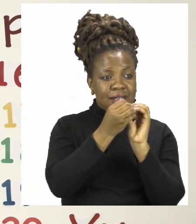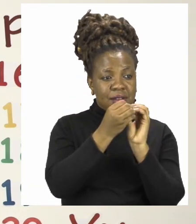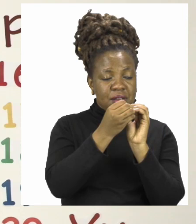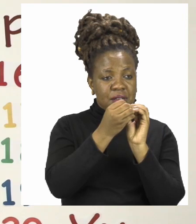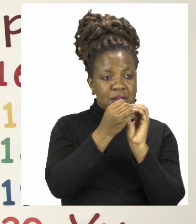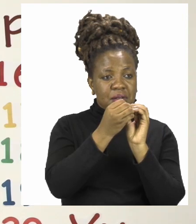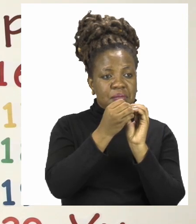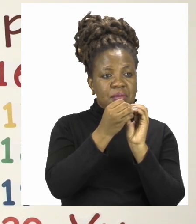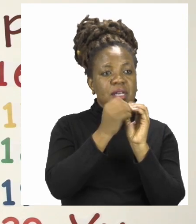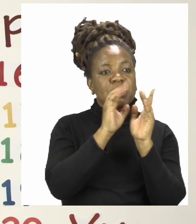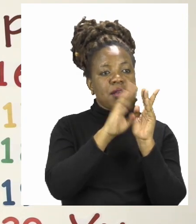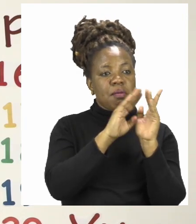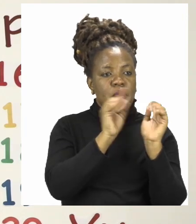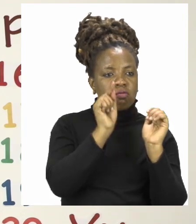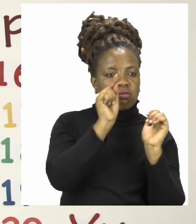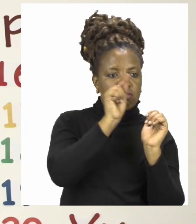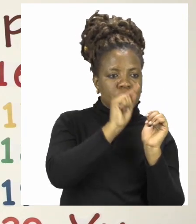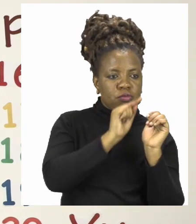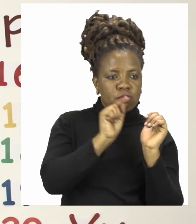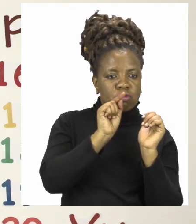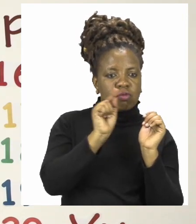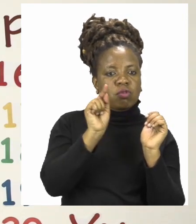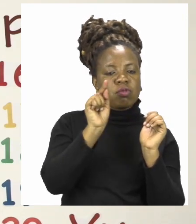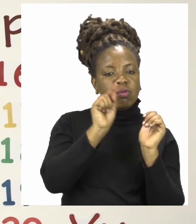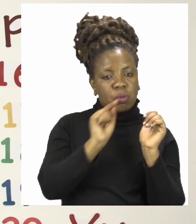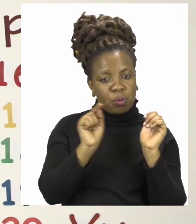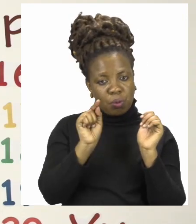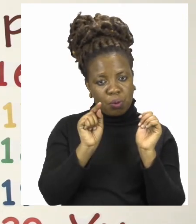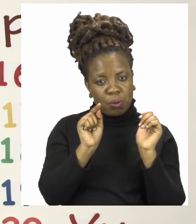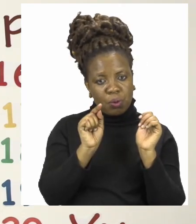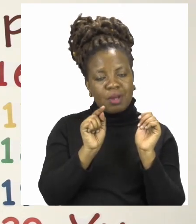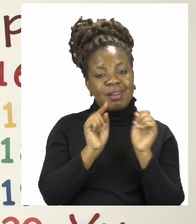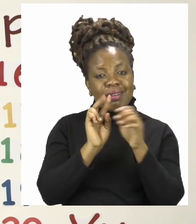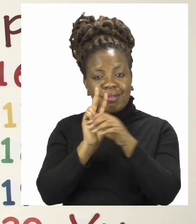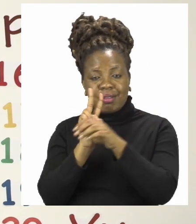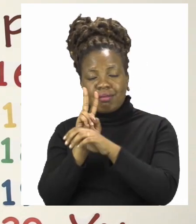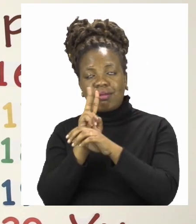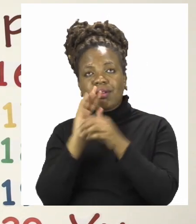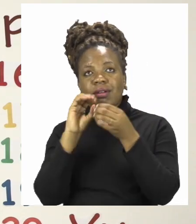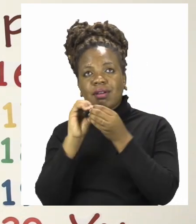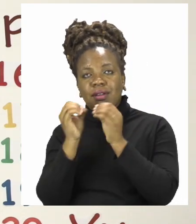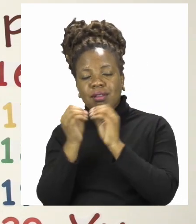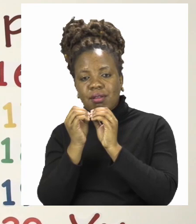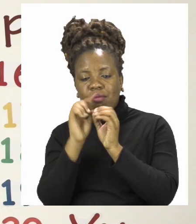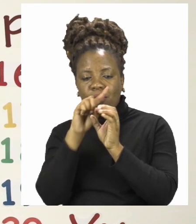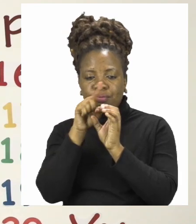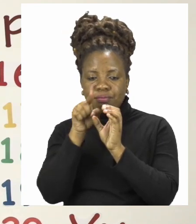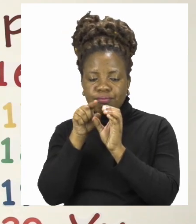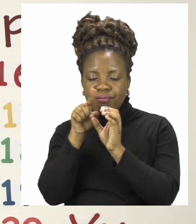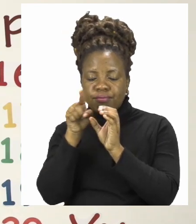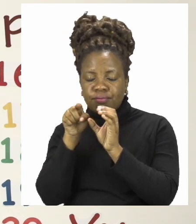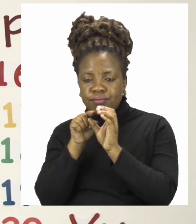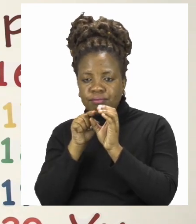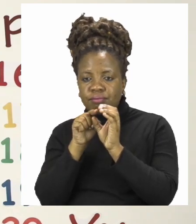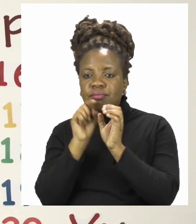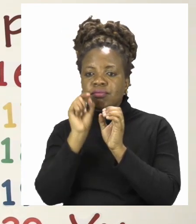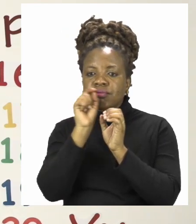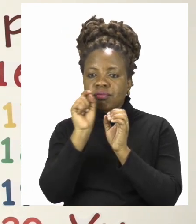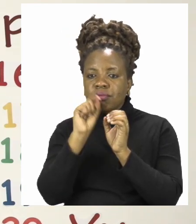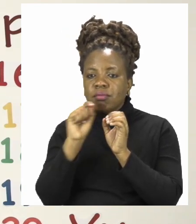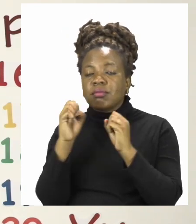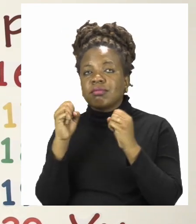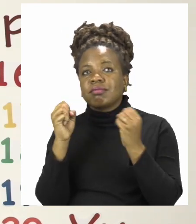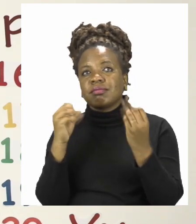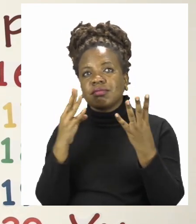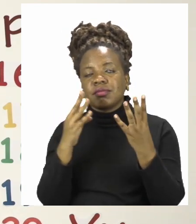then the second number is telling you how many you should put inside of each set. After that, you count